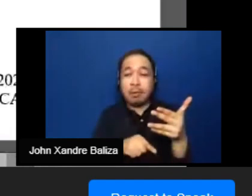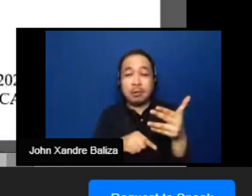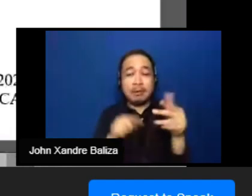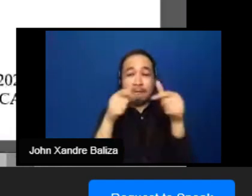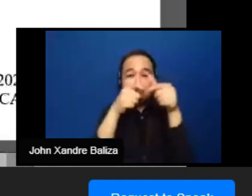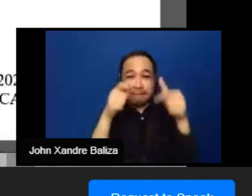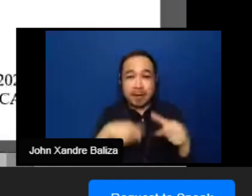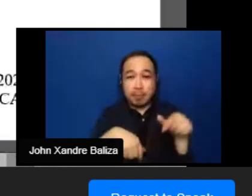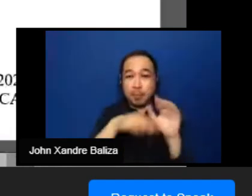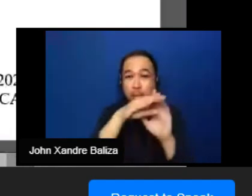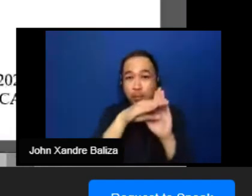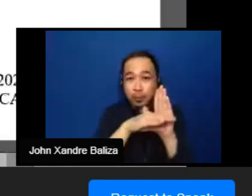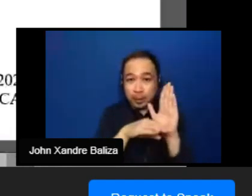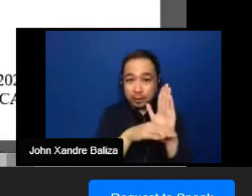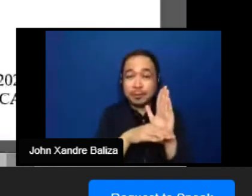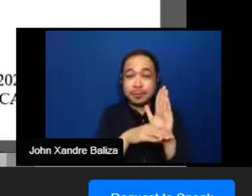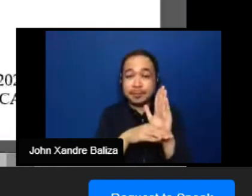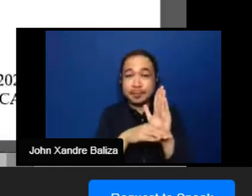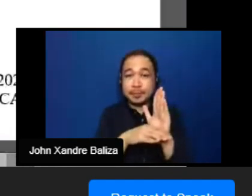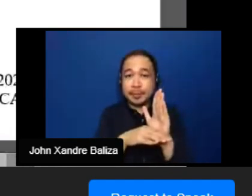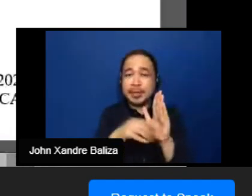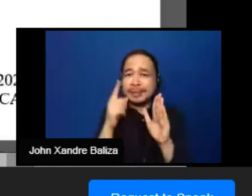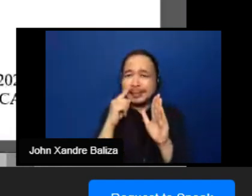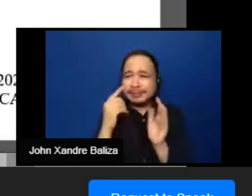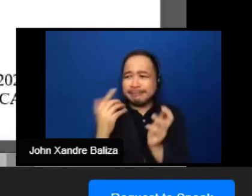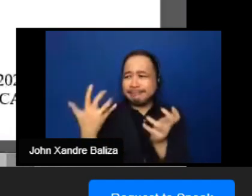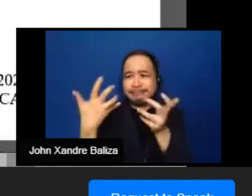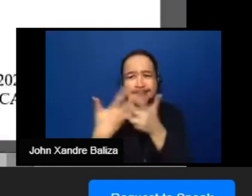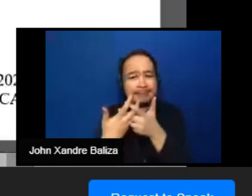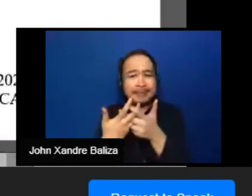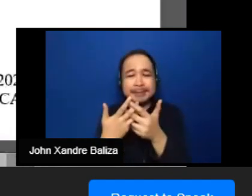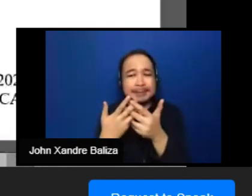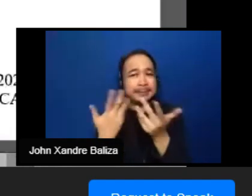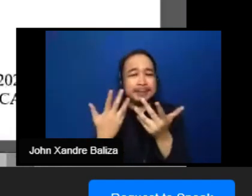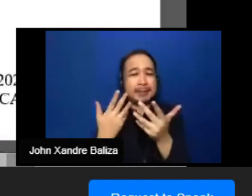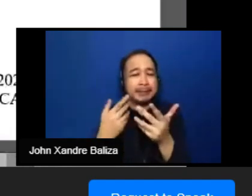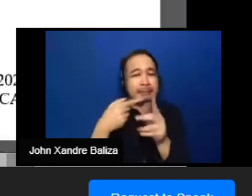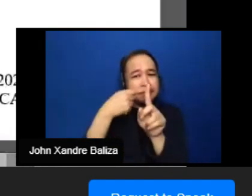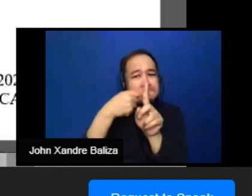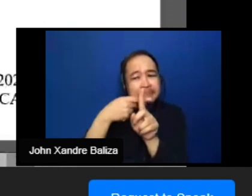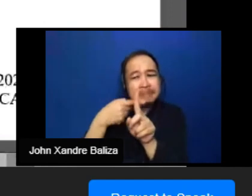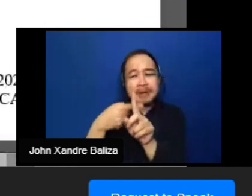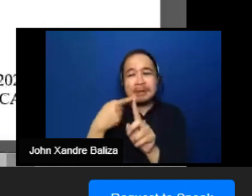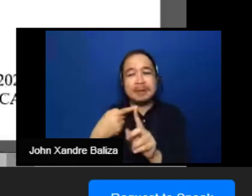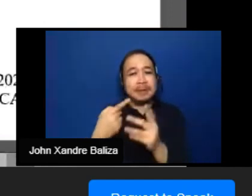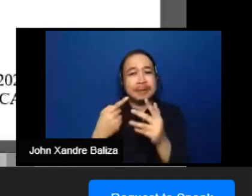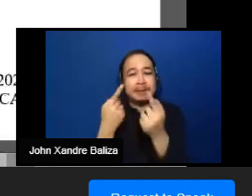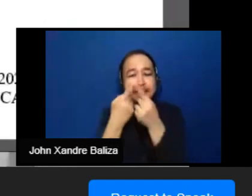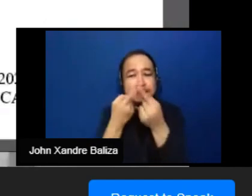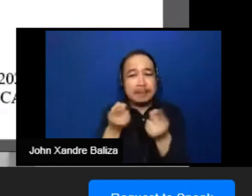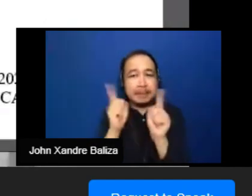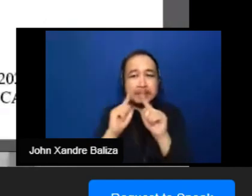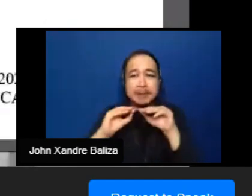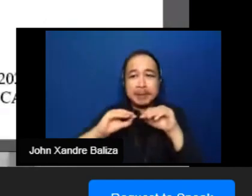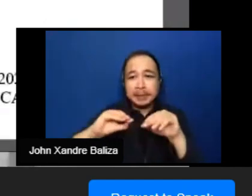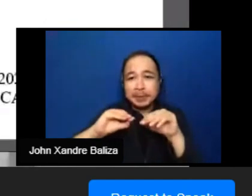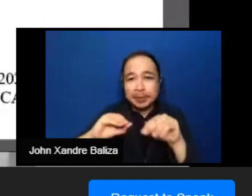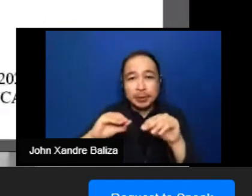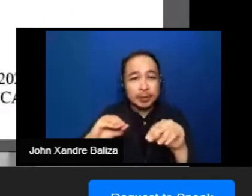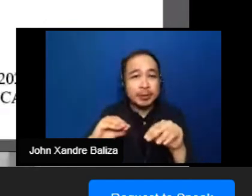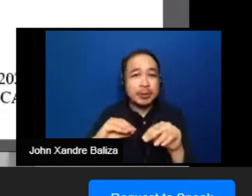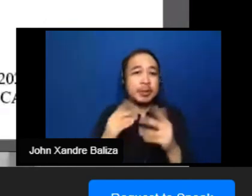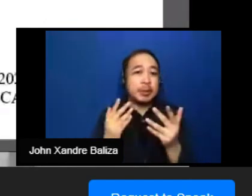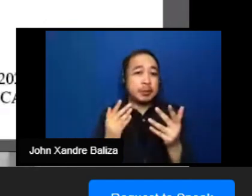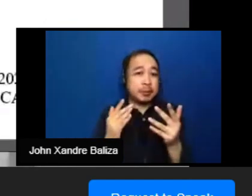minimum proficiency, to mathematics in education, the provision of open space for public use,